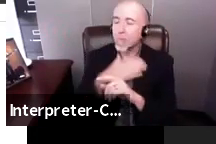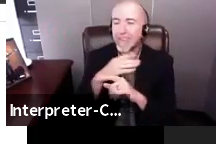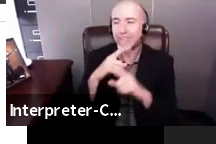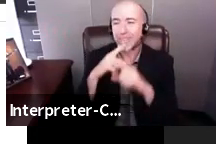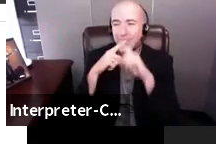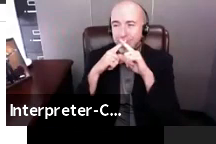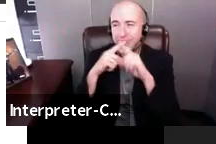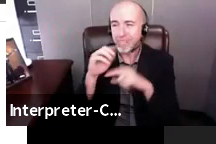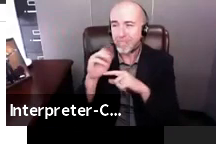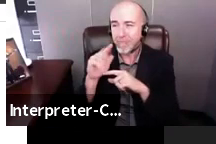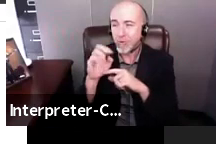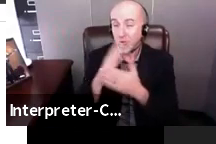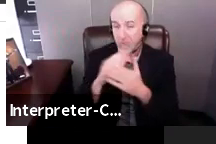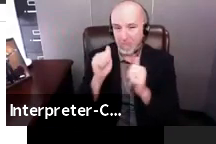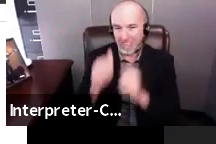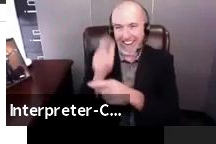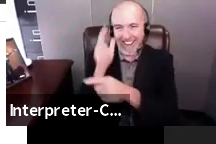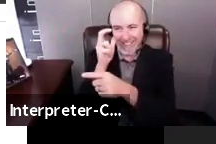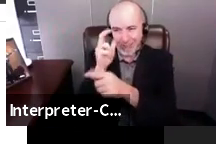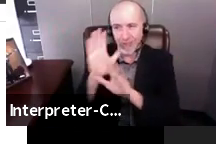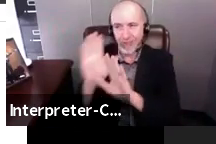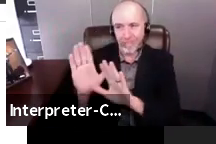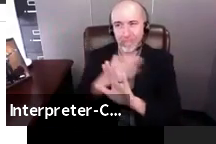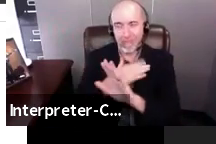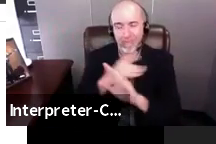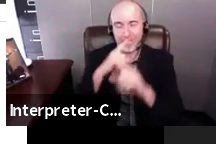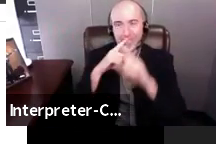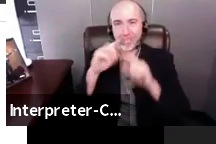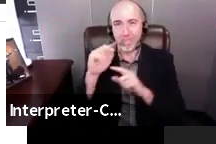turned on. Please mute your audio.